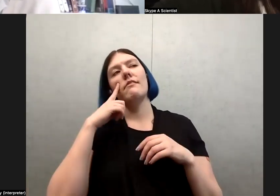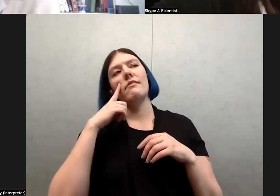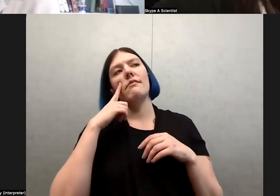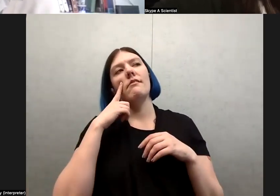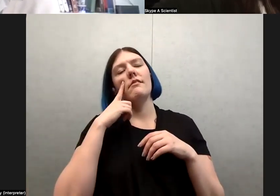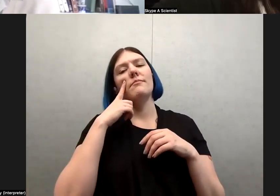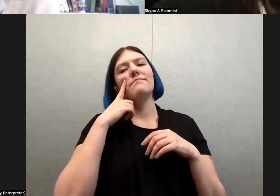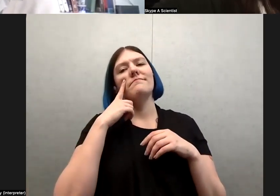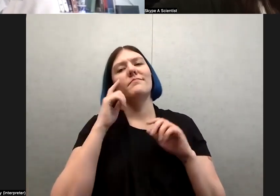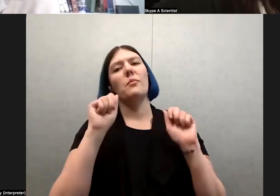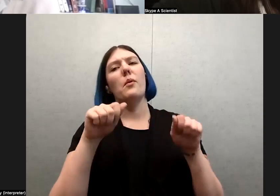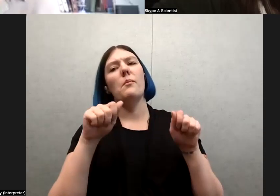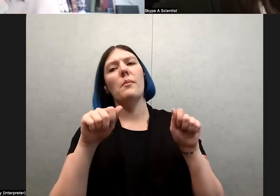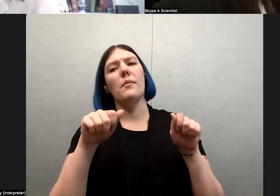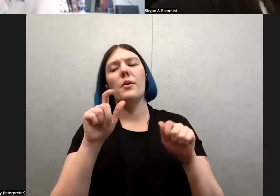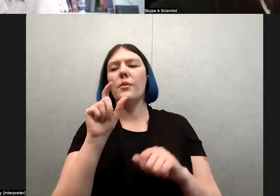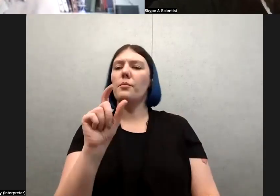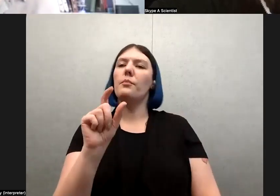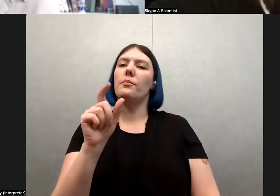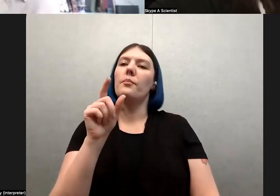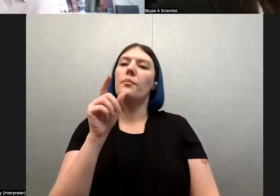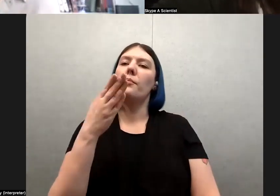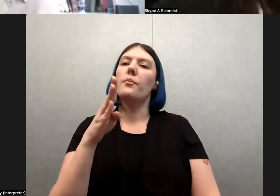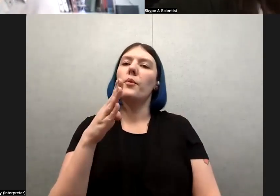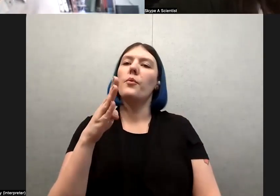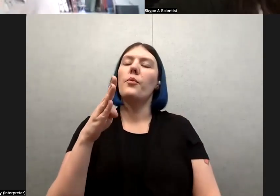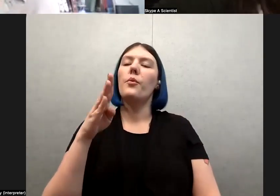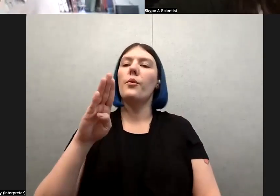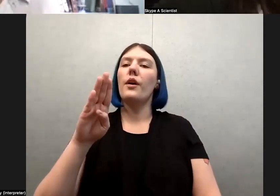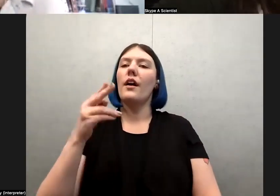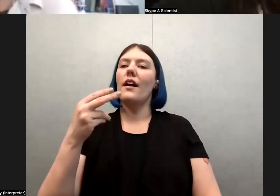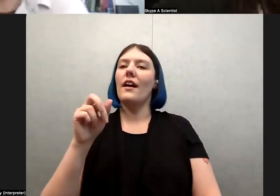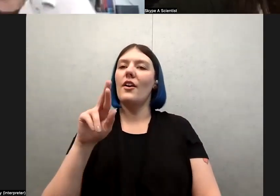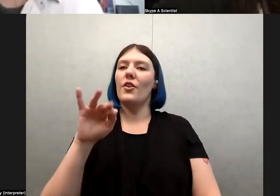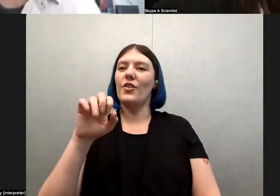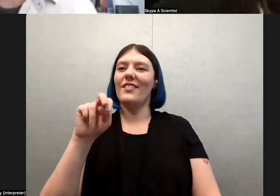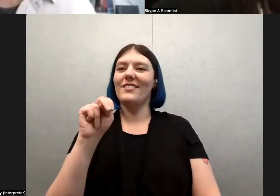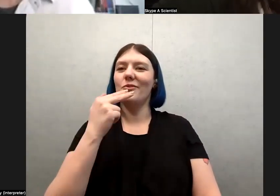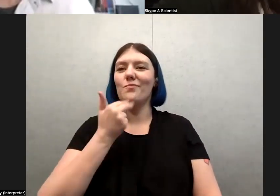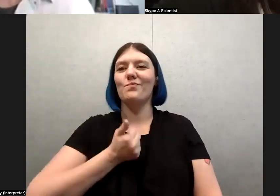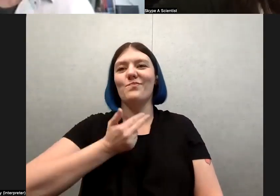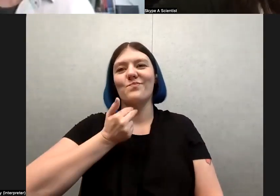I probably like the little blue heron. I think they're super cute.